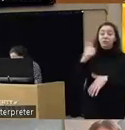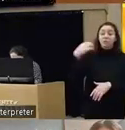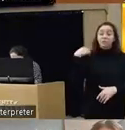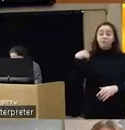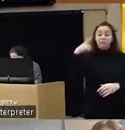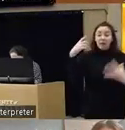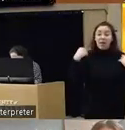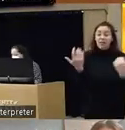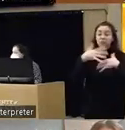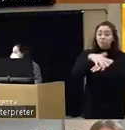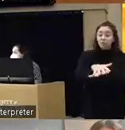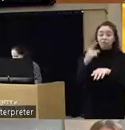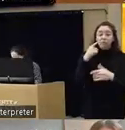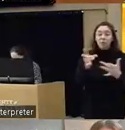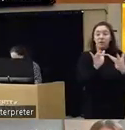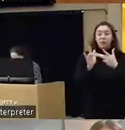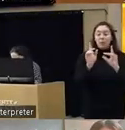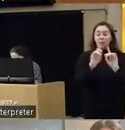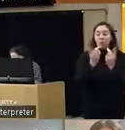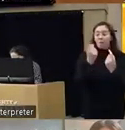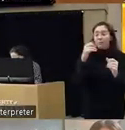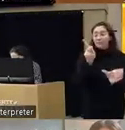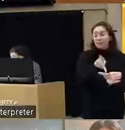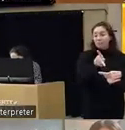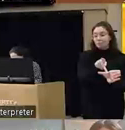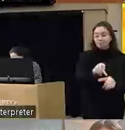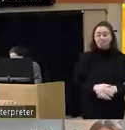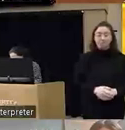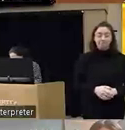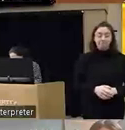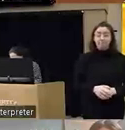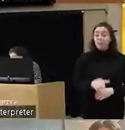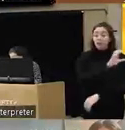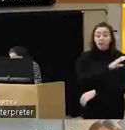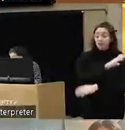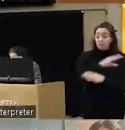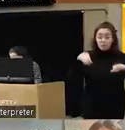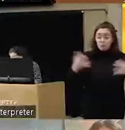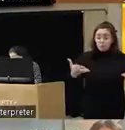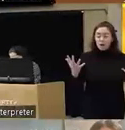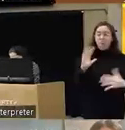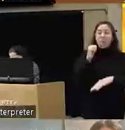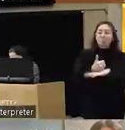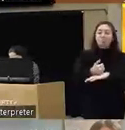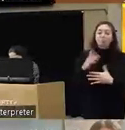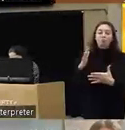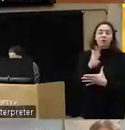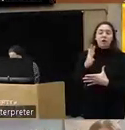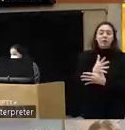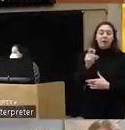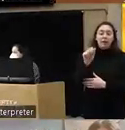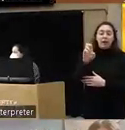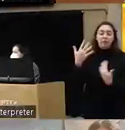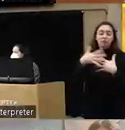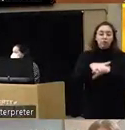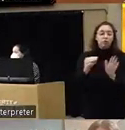Health Integration for the Network Department of Psychiatry. Her clinical focus is on the implementation of a primary care mental health